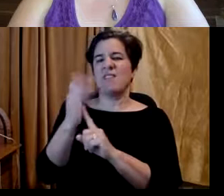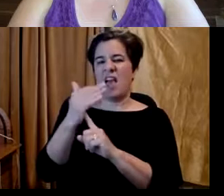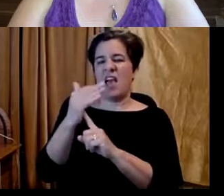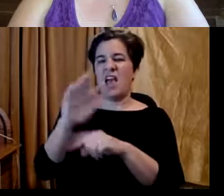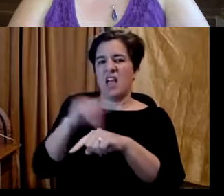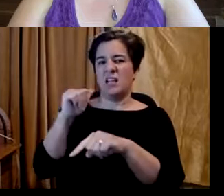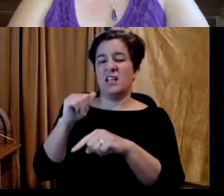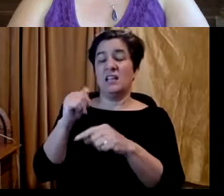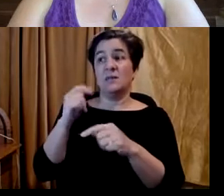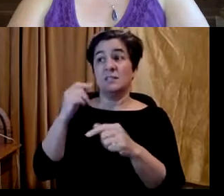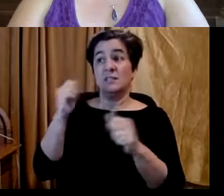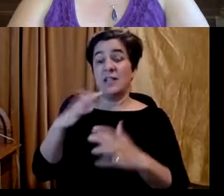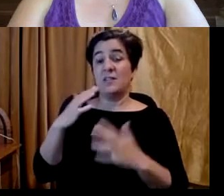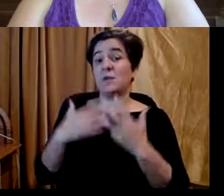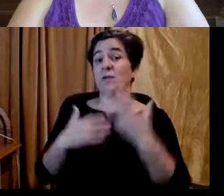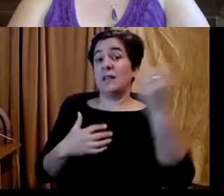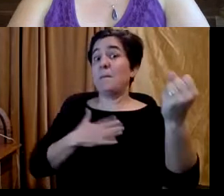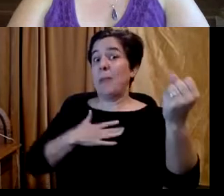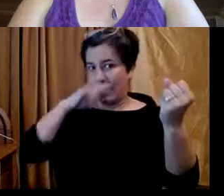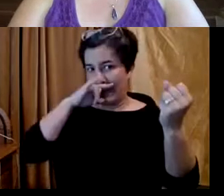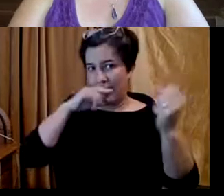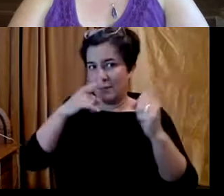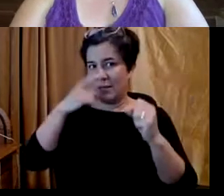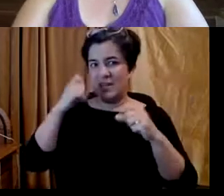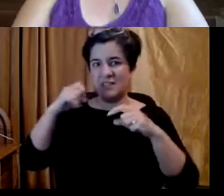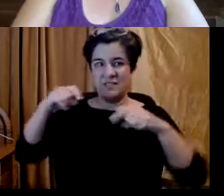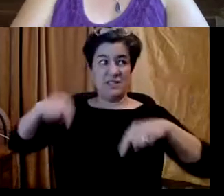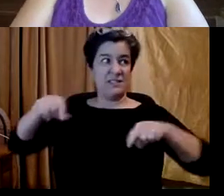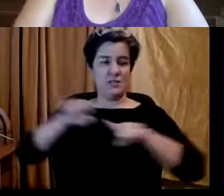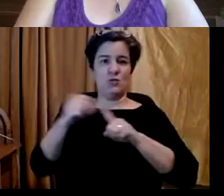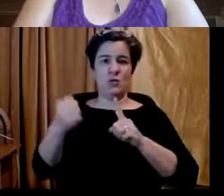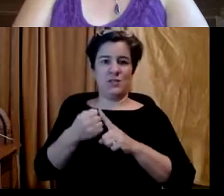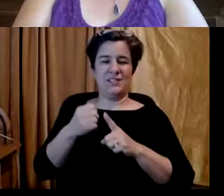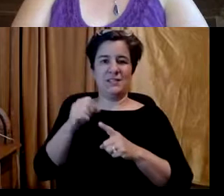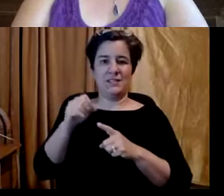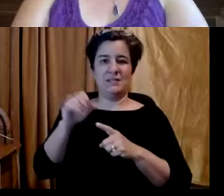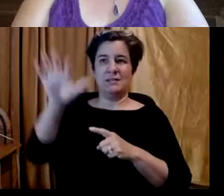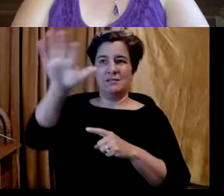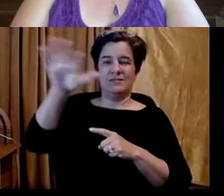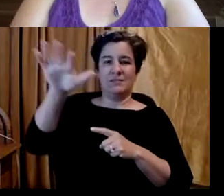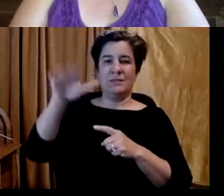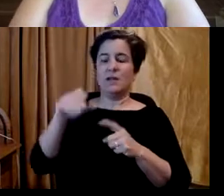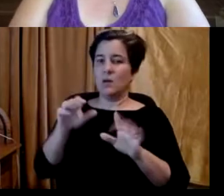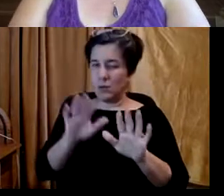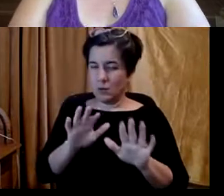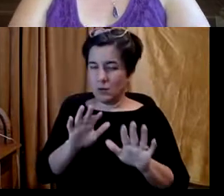I might lose custody of my child. That's the truth. Okay. I was watching to ensure that it wasn't that